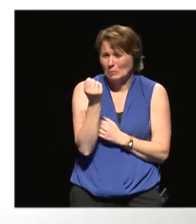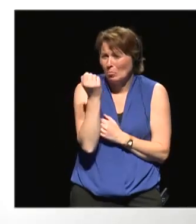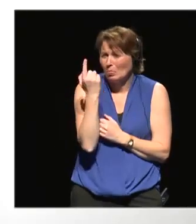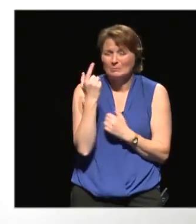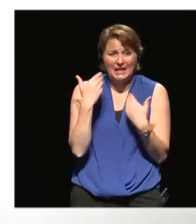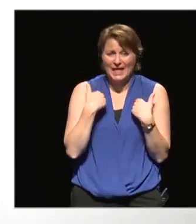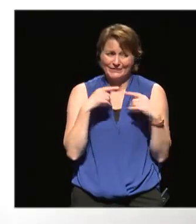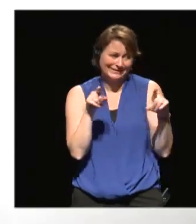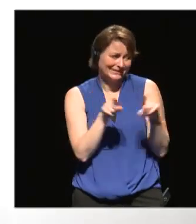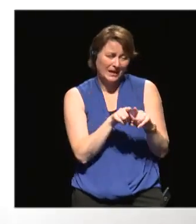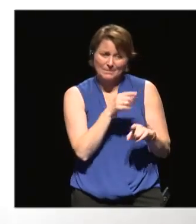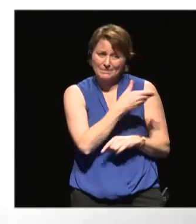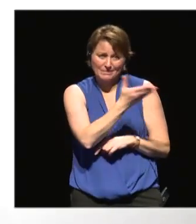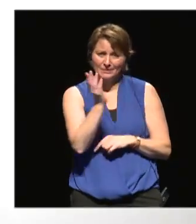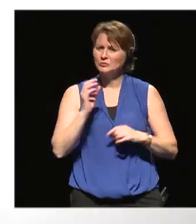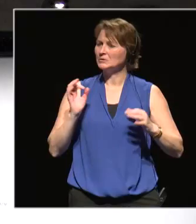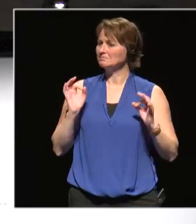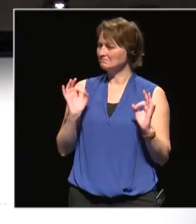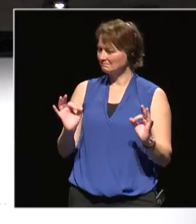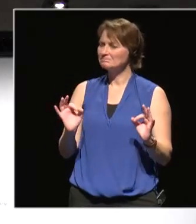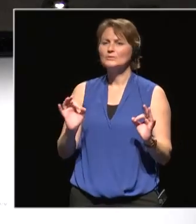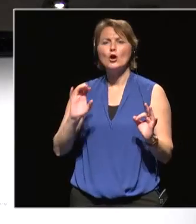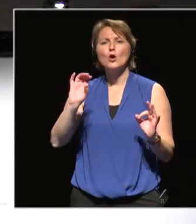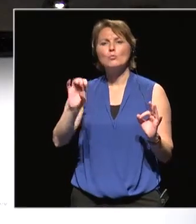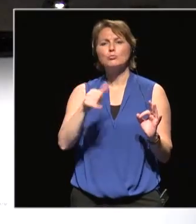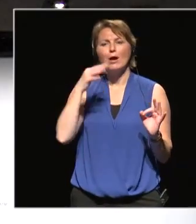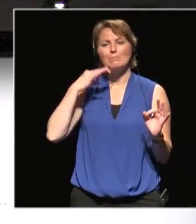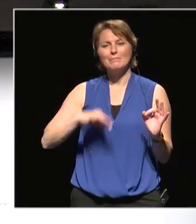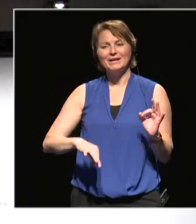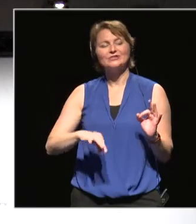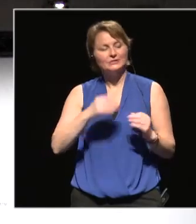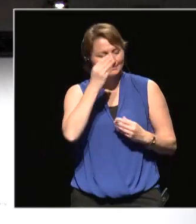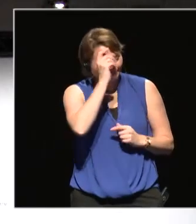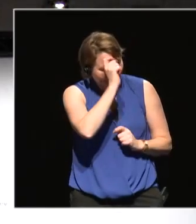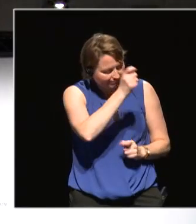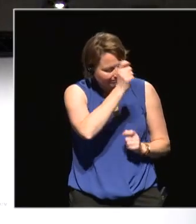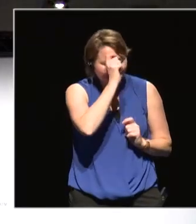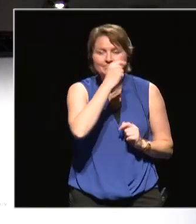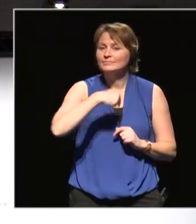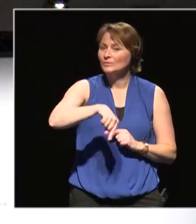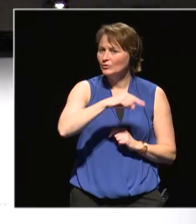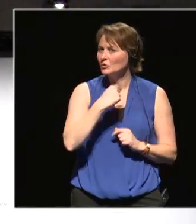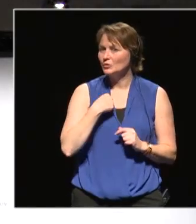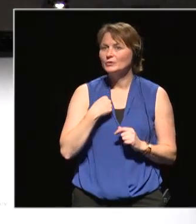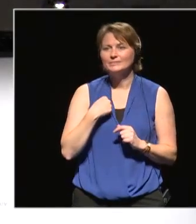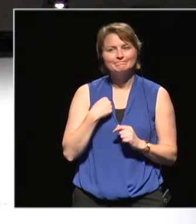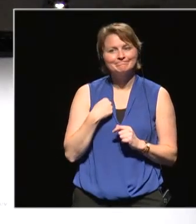eloquently put by you, Your Excellency, the Prime Minister of Bhutan, that we can get to net zero emissions. We've heard